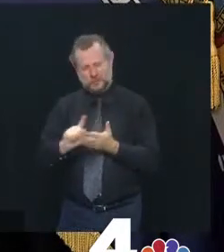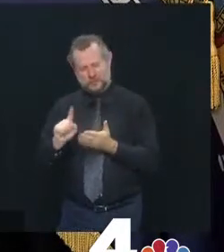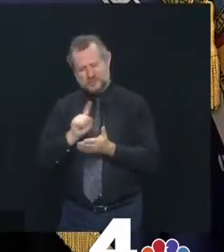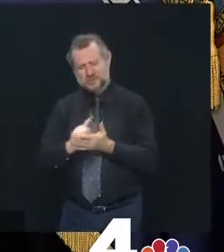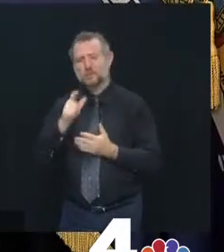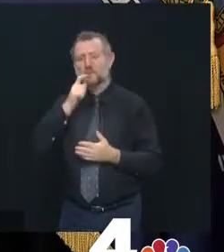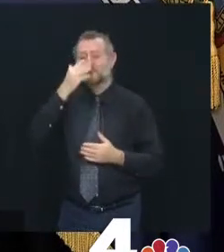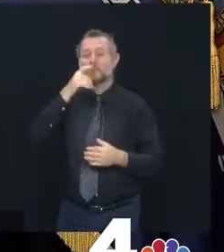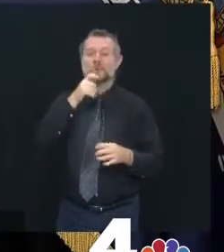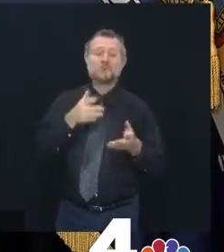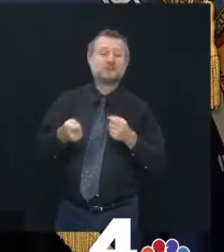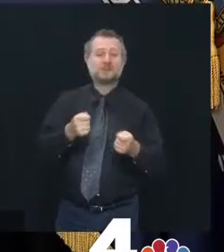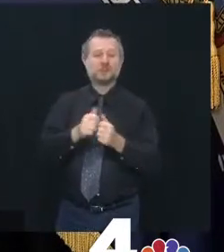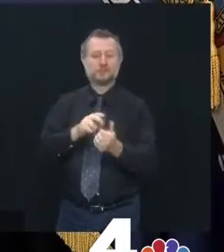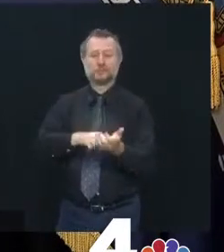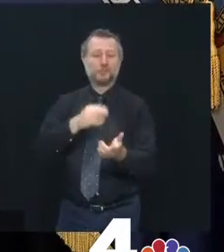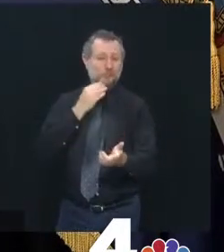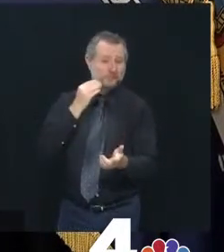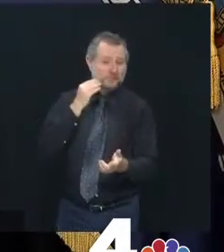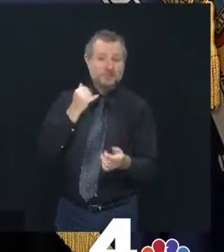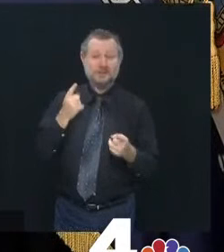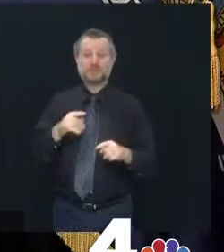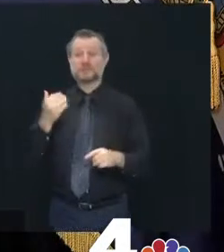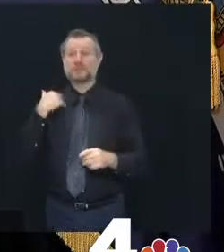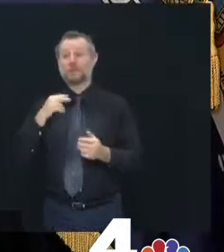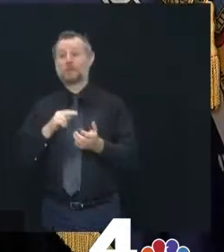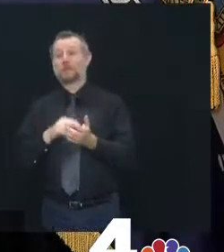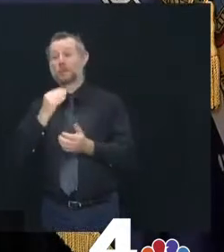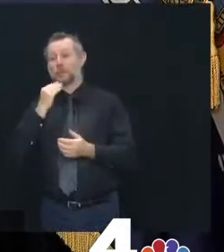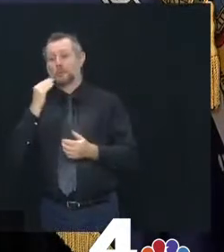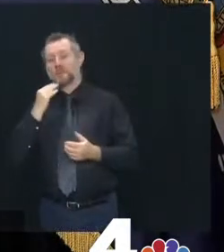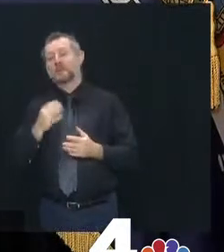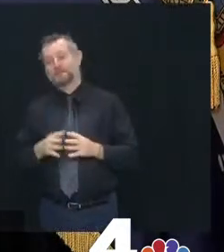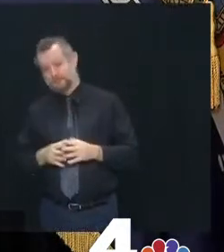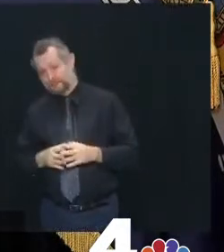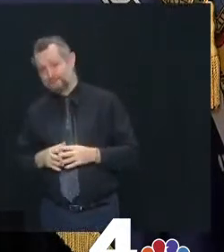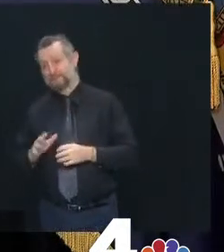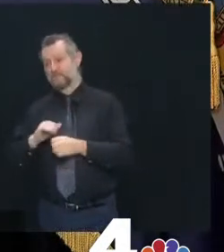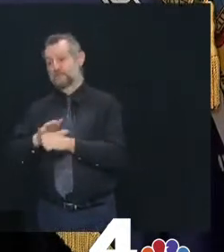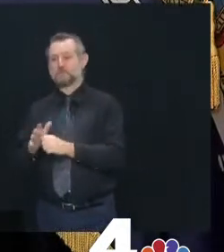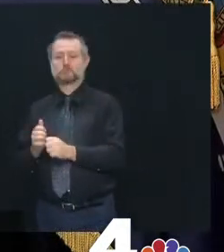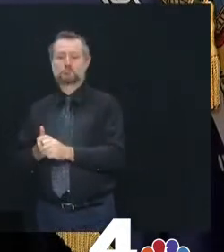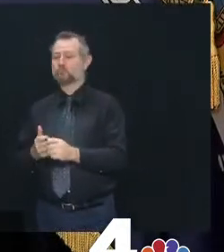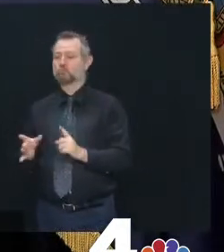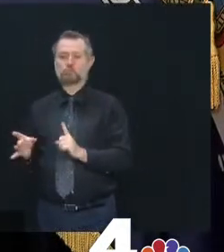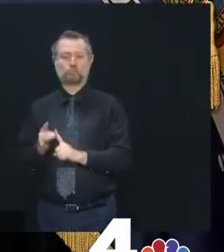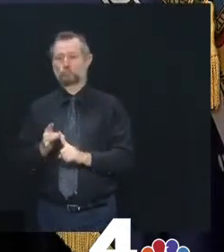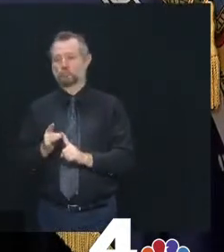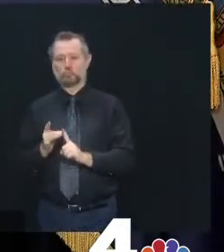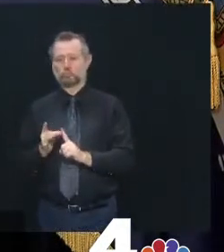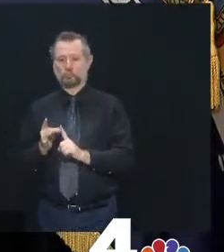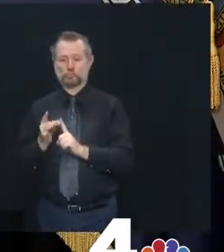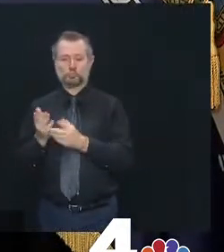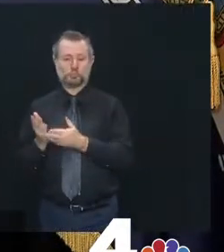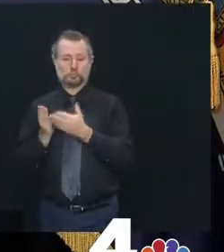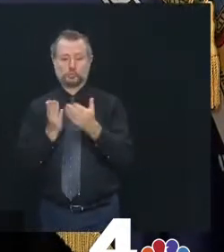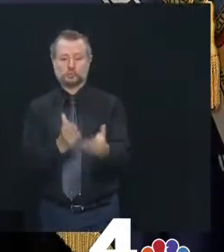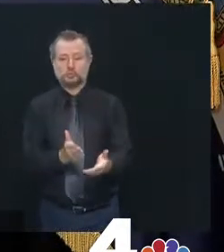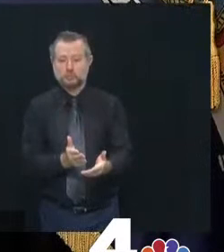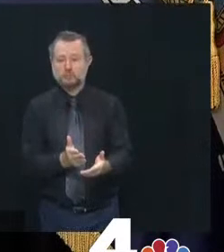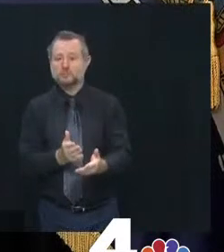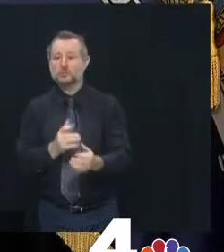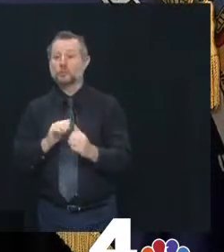What happened in nursing homes was the virus got into nursing homes